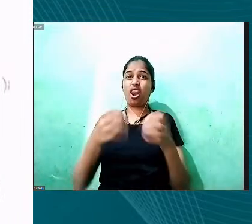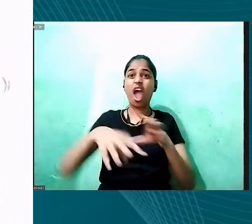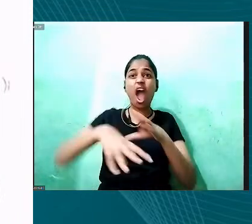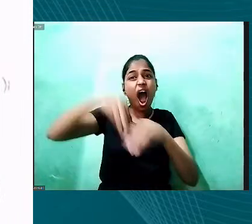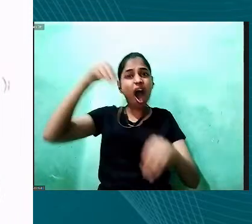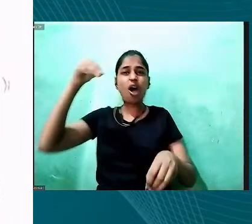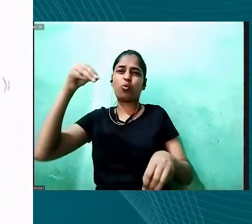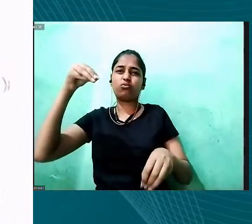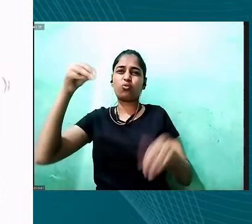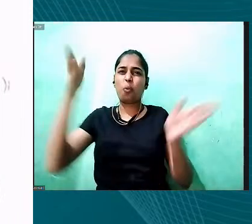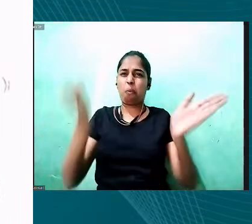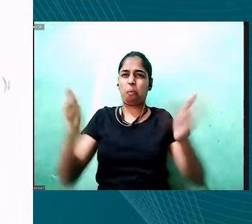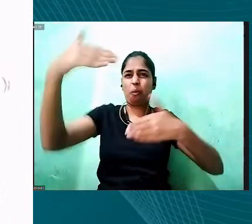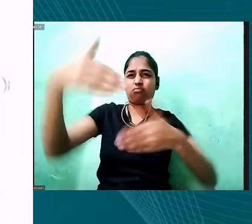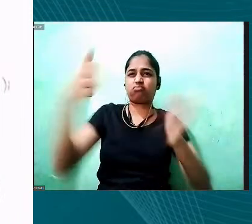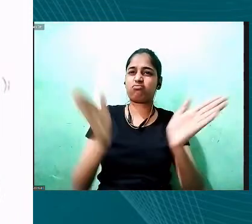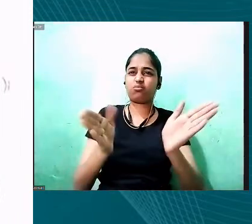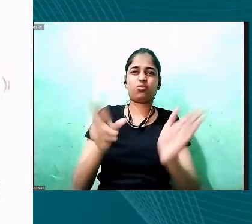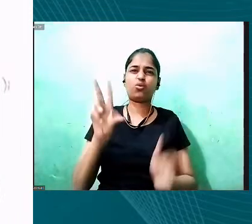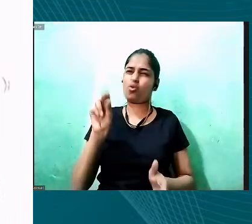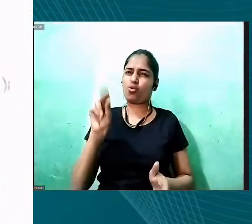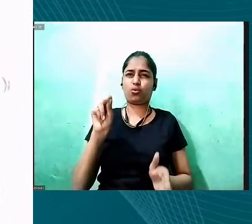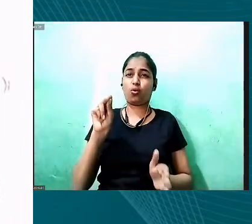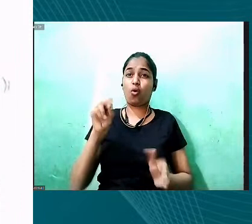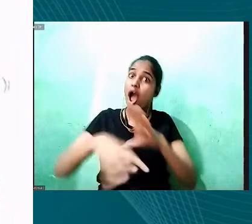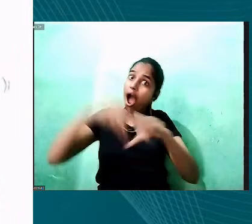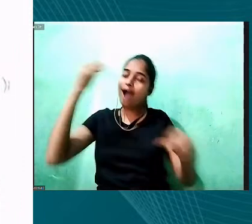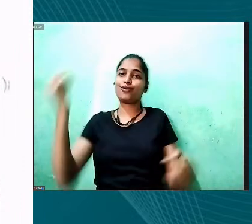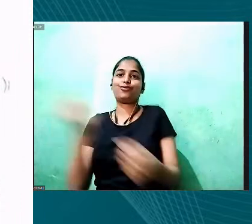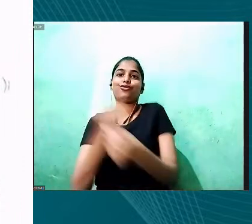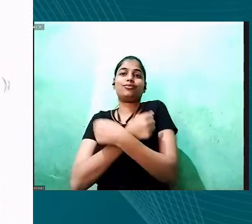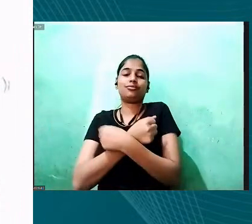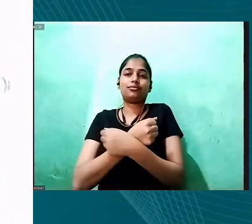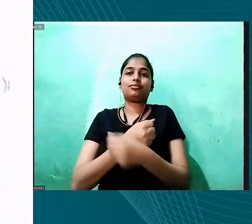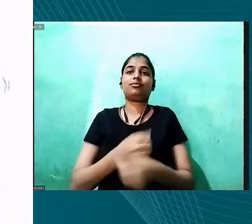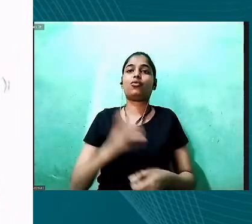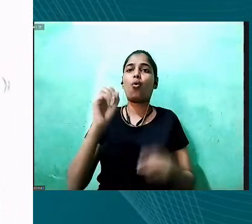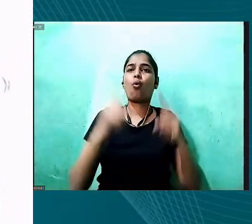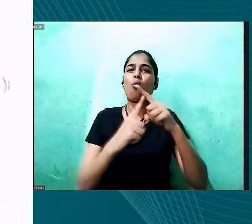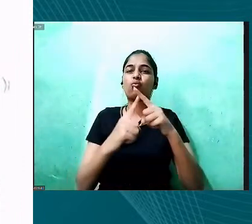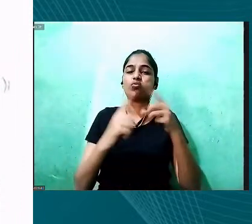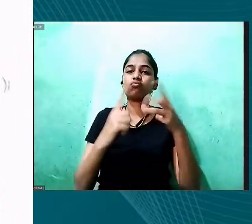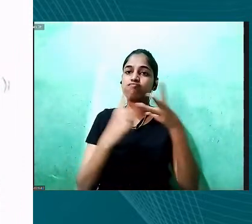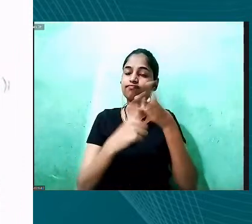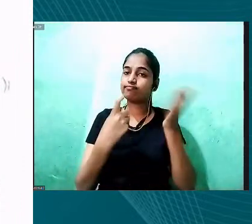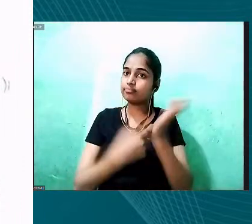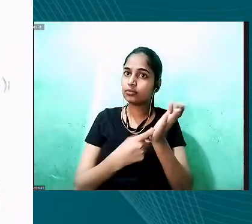what do we know about Miibil? He is very playful. He cannot sit still.